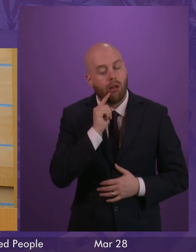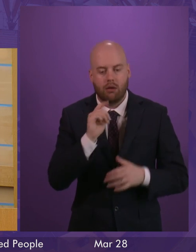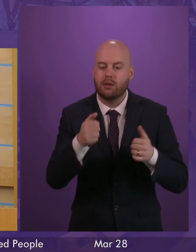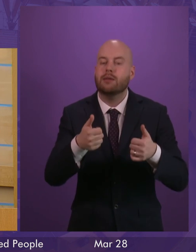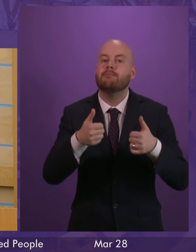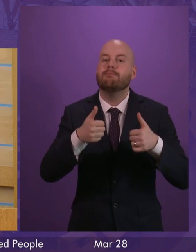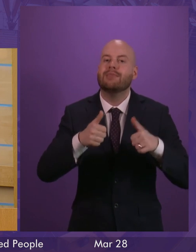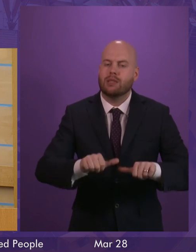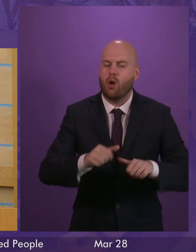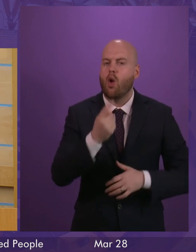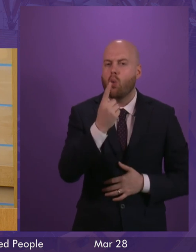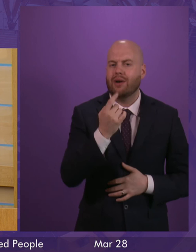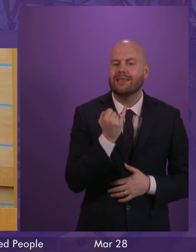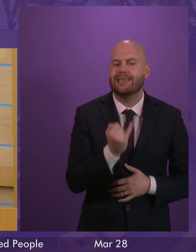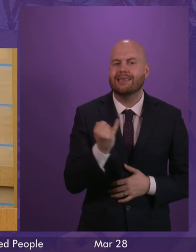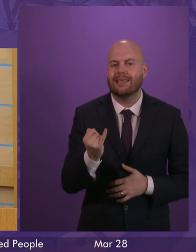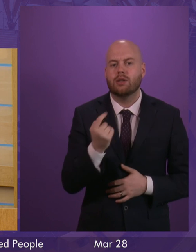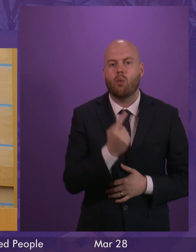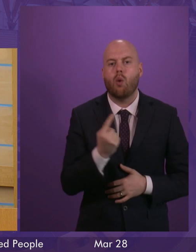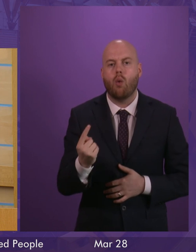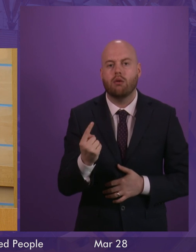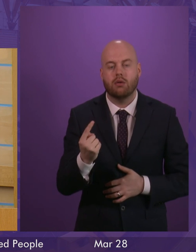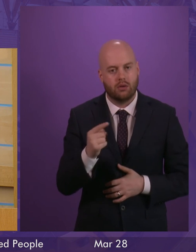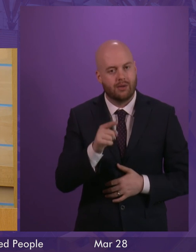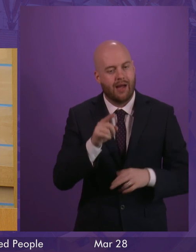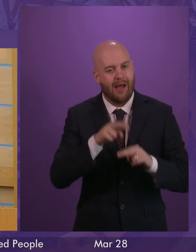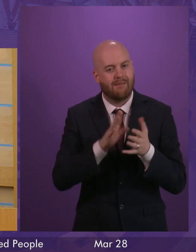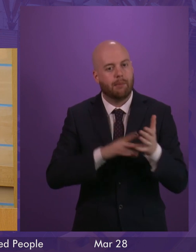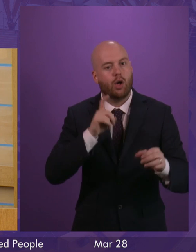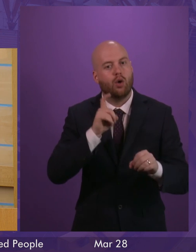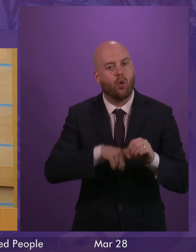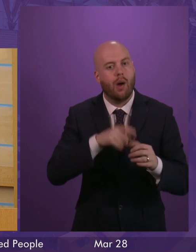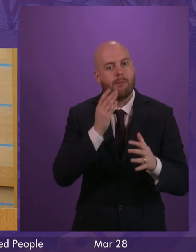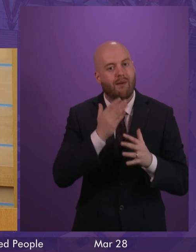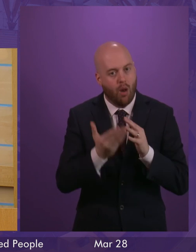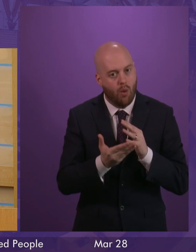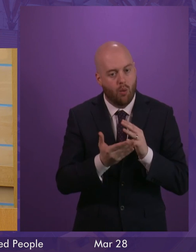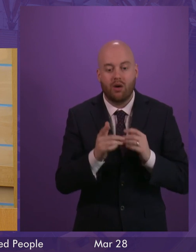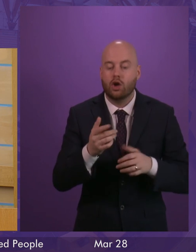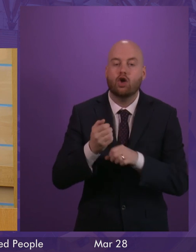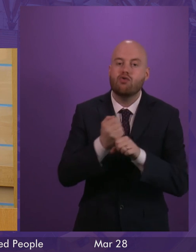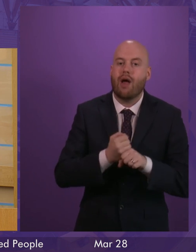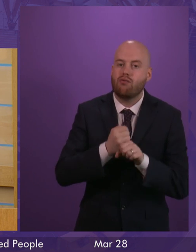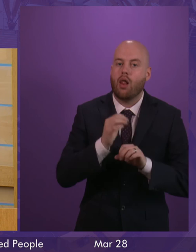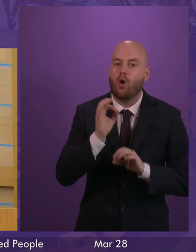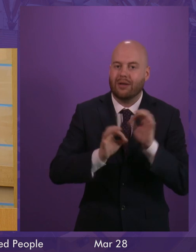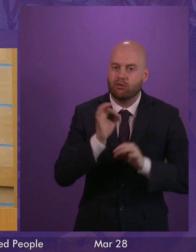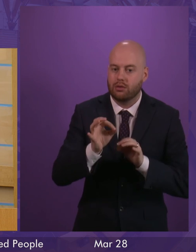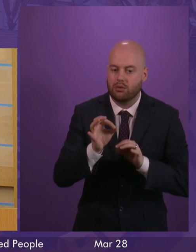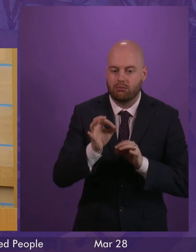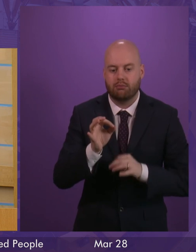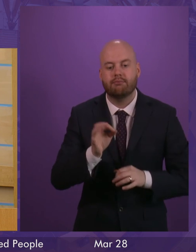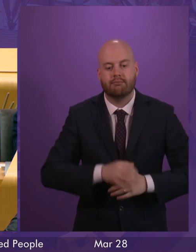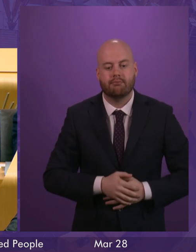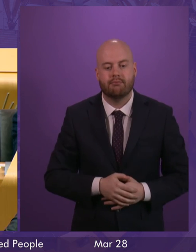Parliamentary Bureau Motion 16611 on the First Minister's questions, portfolio and general questions and topical questions. Could I ask Graham Day on behalf